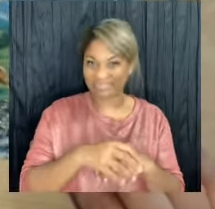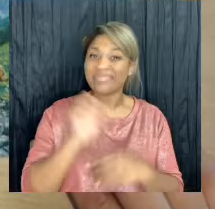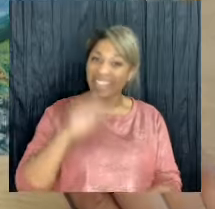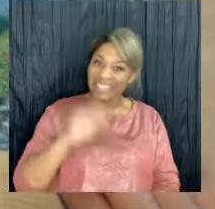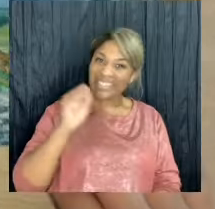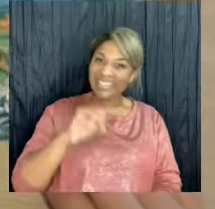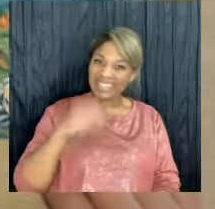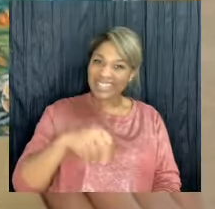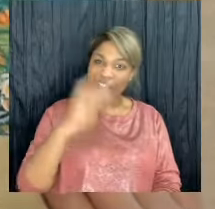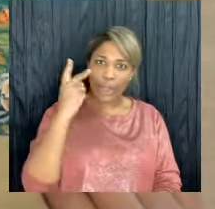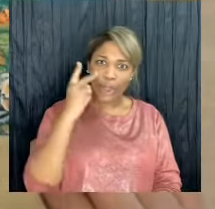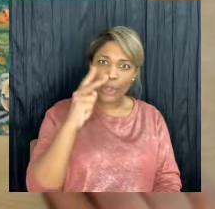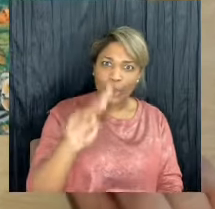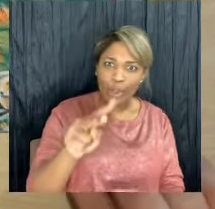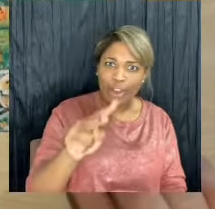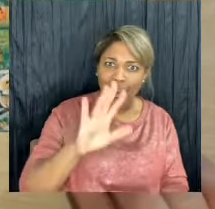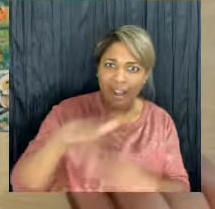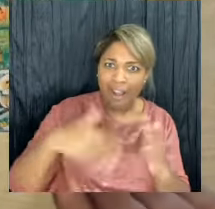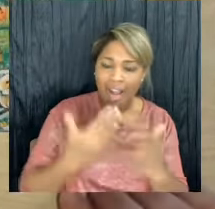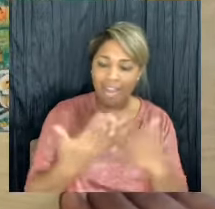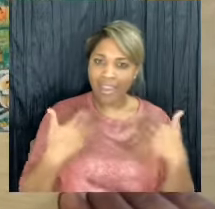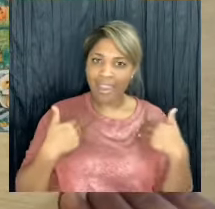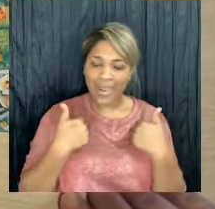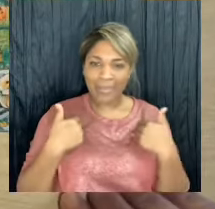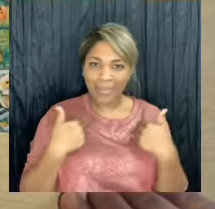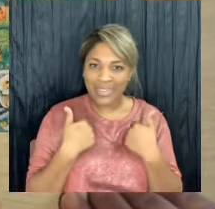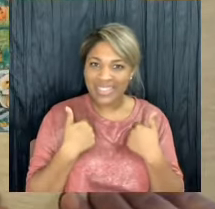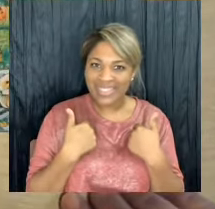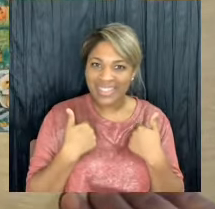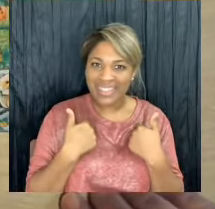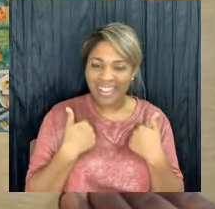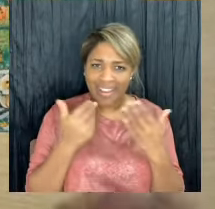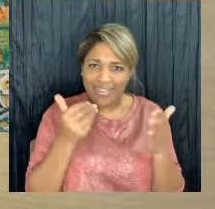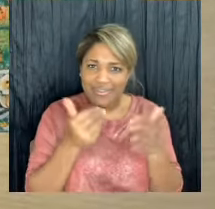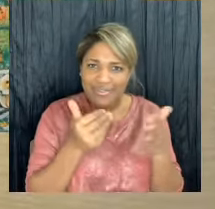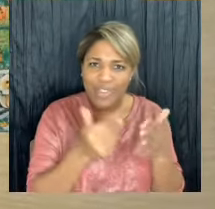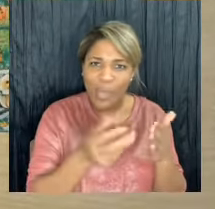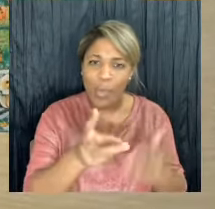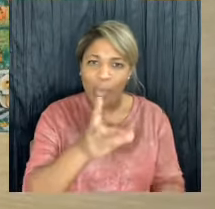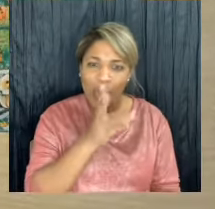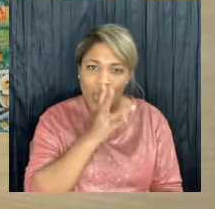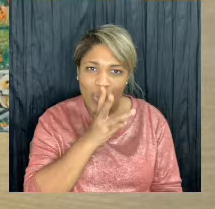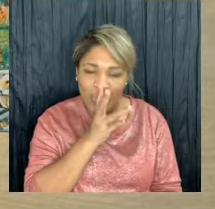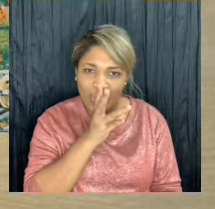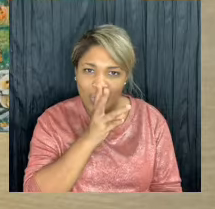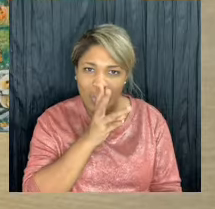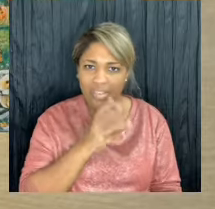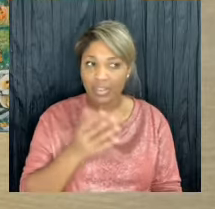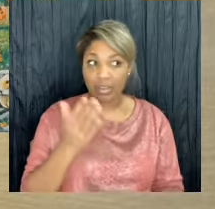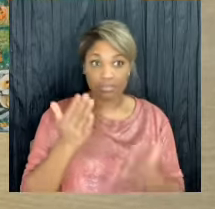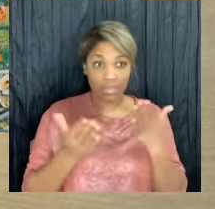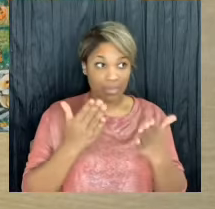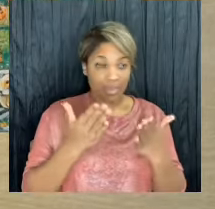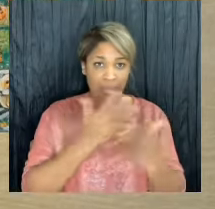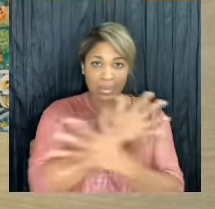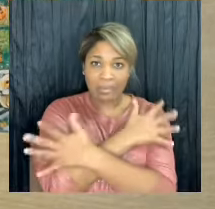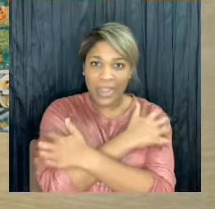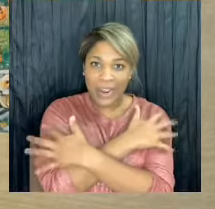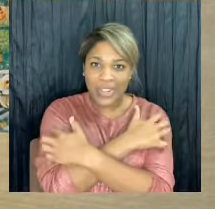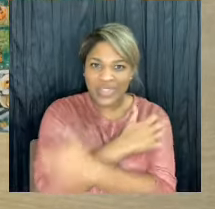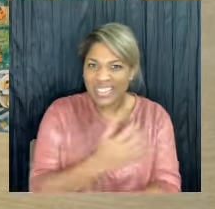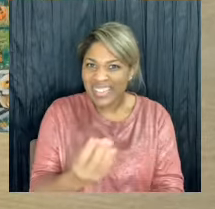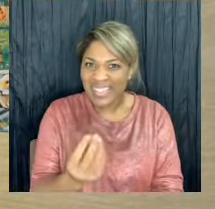Yes. Look at all of these animals, and they're next to the water. Maybe the bears are going to eat